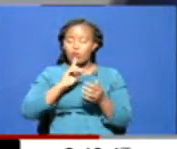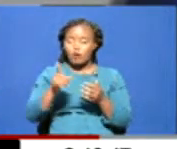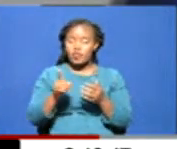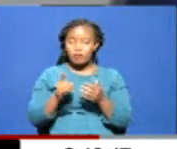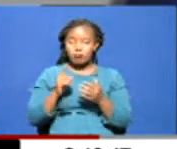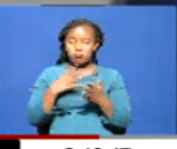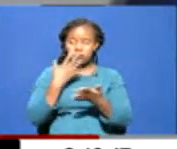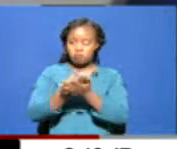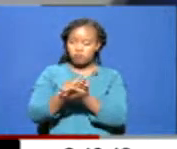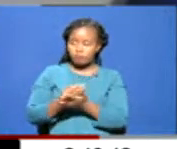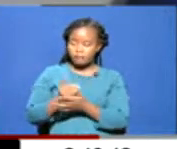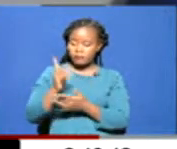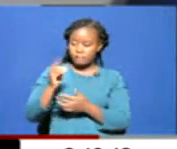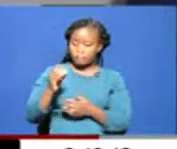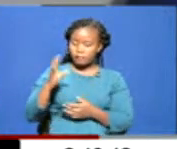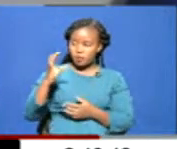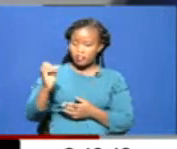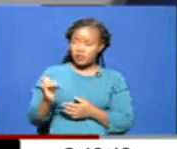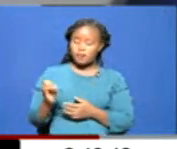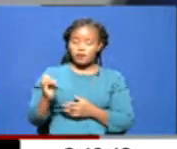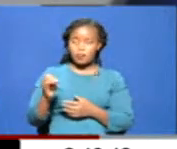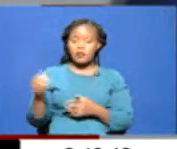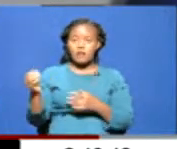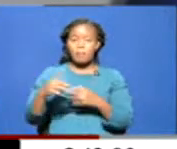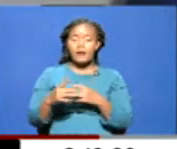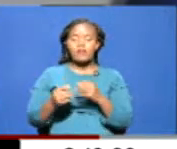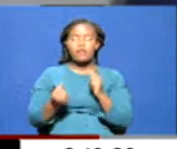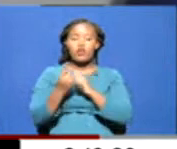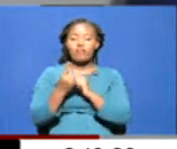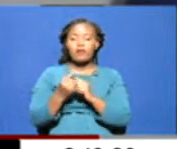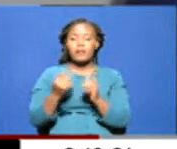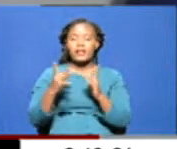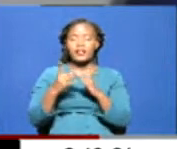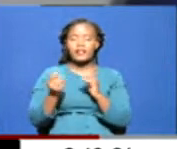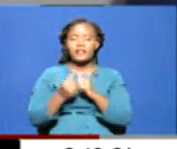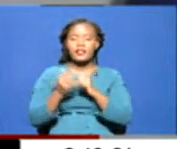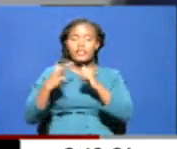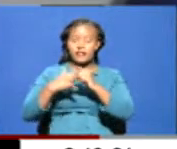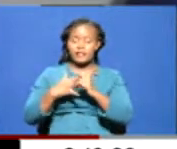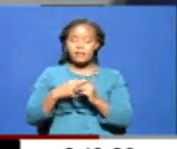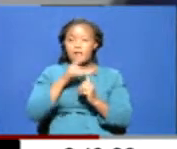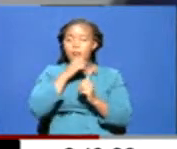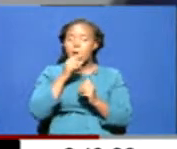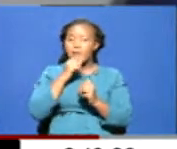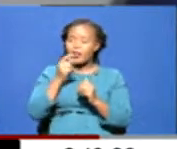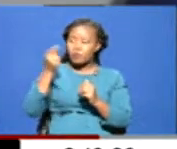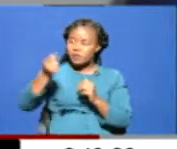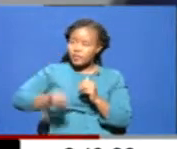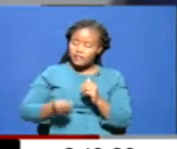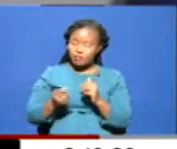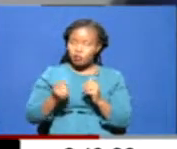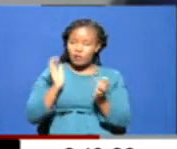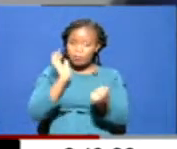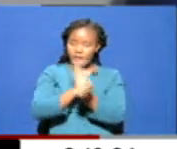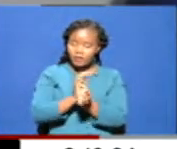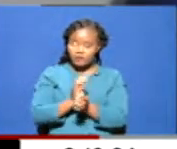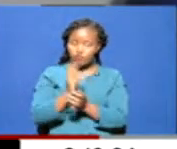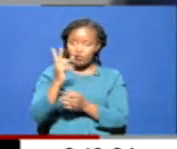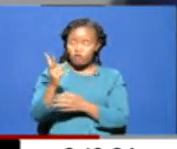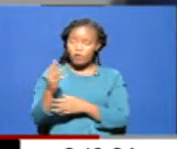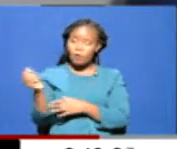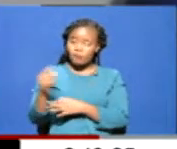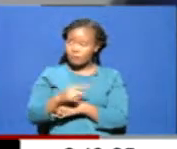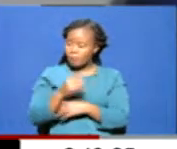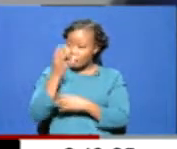George Kinoti. On November the 18th, Kinoti was sentenced, you remember, to 4 months in prison for contempt of court on grounds of failing